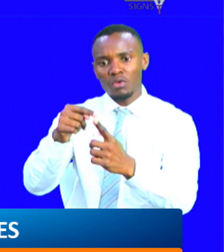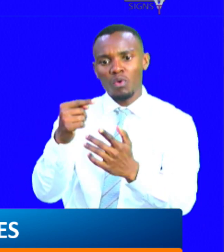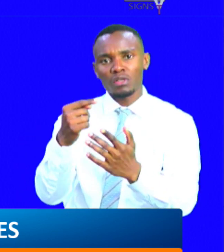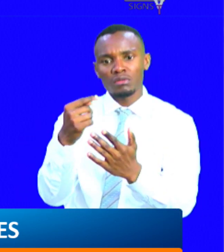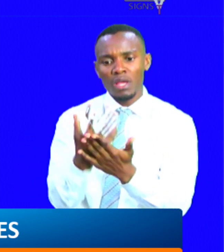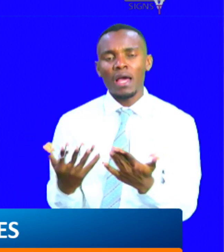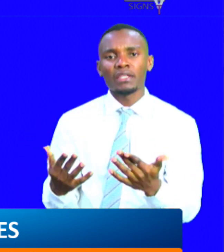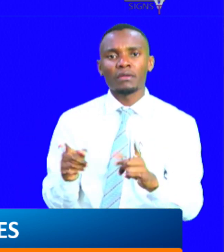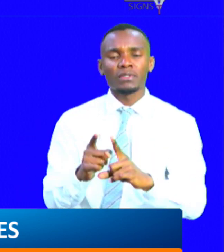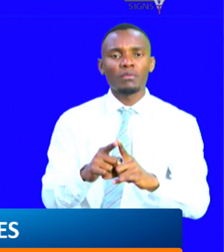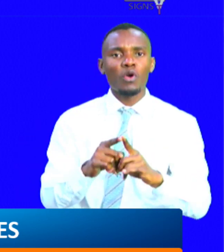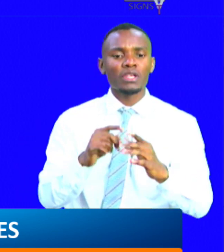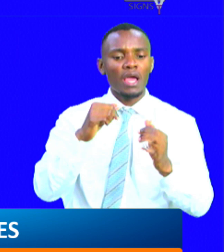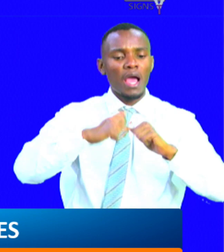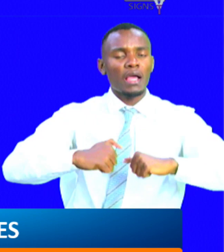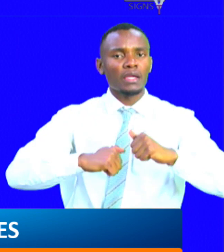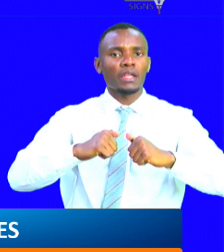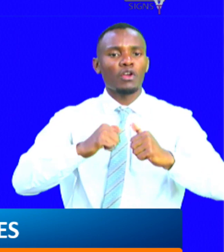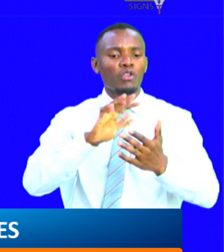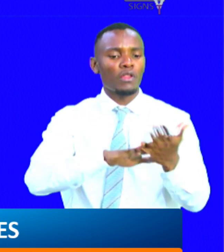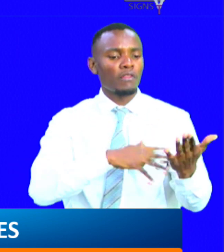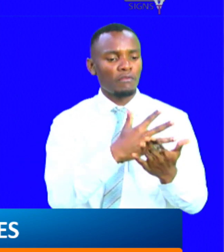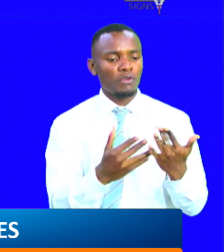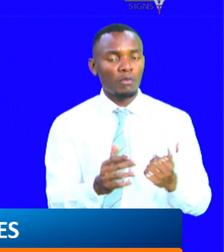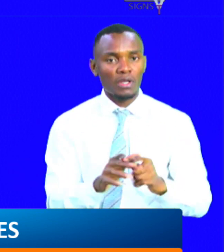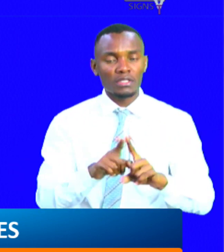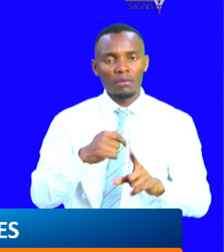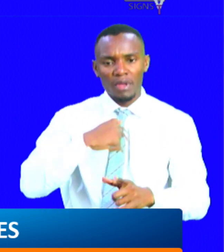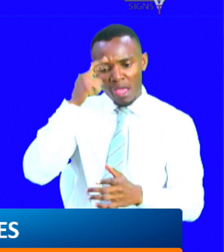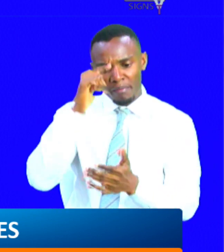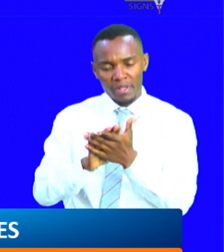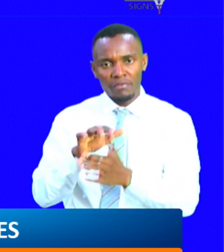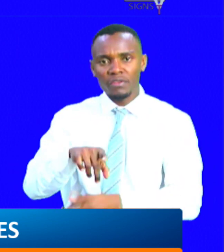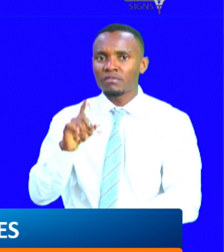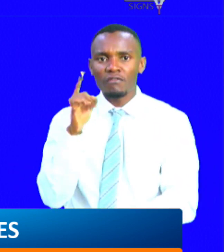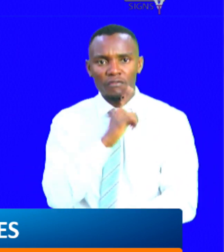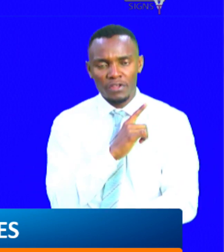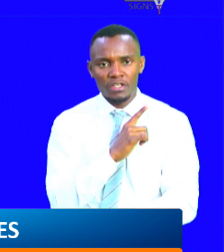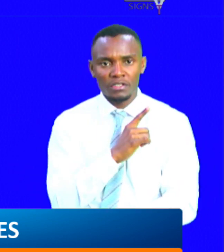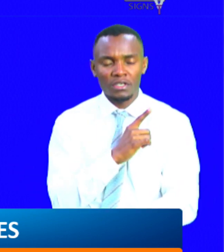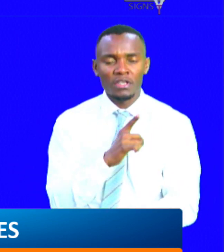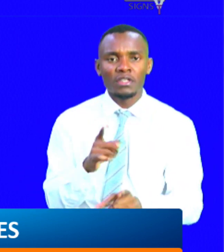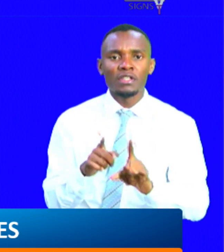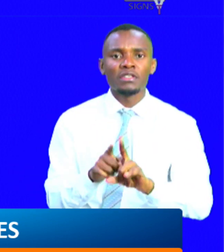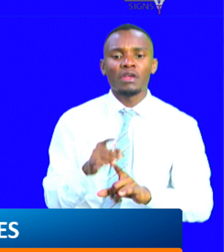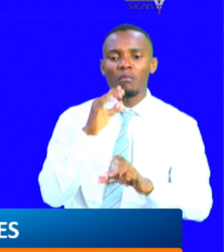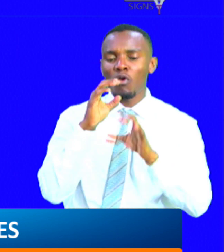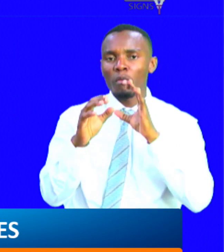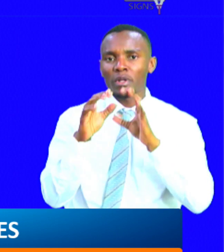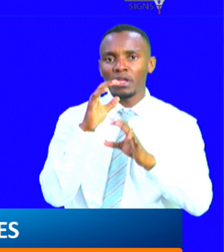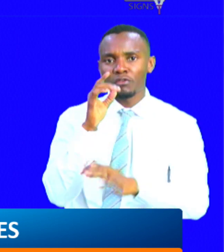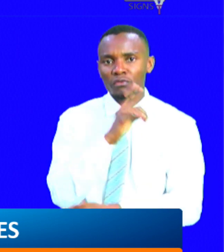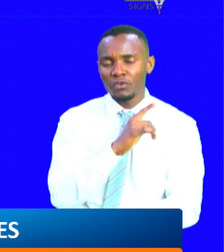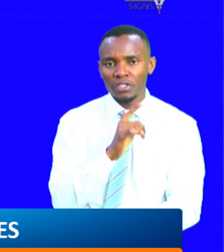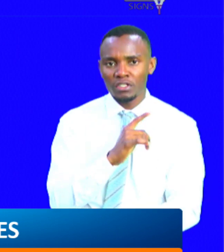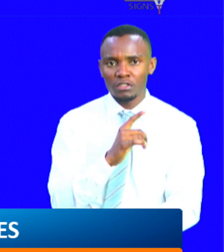agreement from the bipartisan team. And I want to believe that they have worked on that. At least I know they have been in touch. The two technical teams have been in touch with